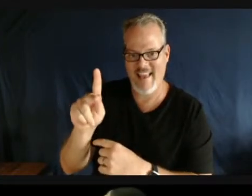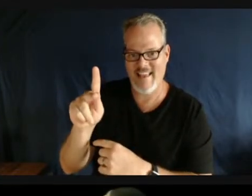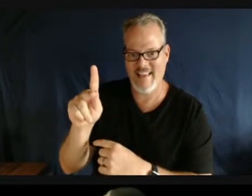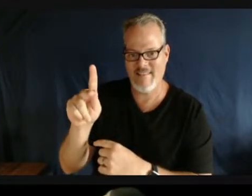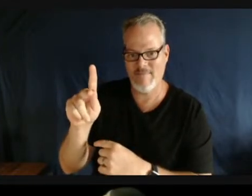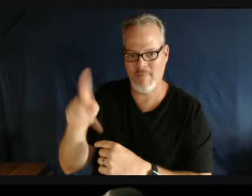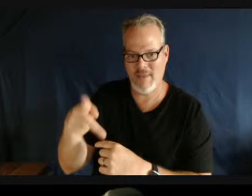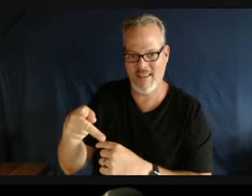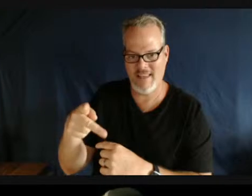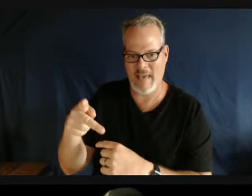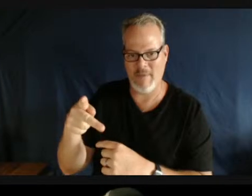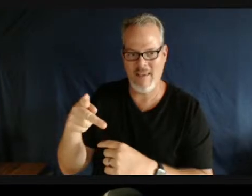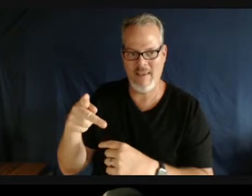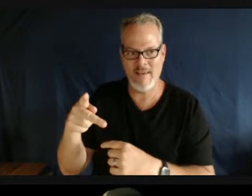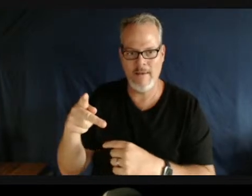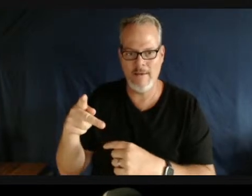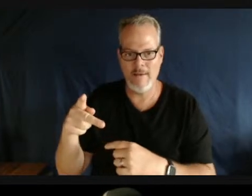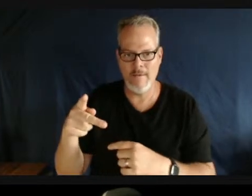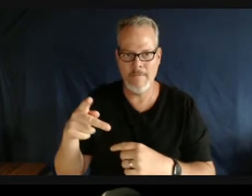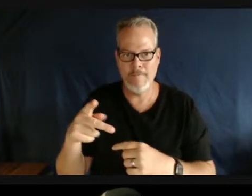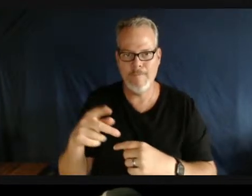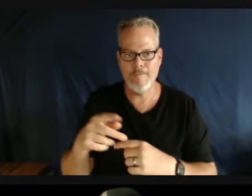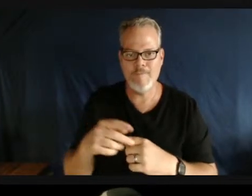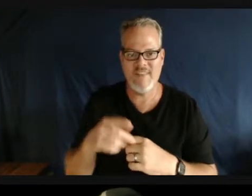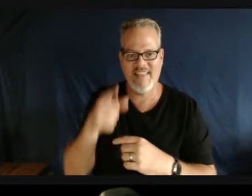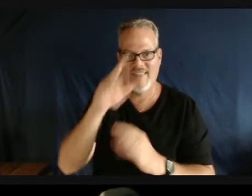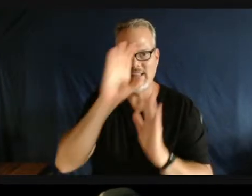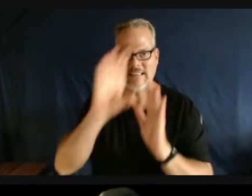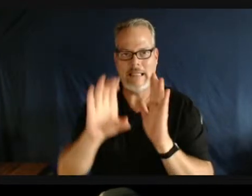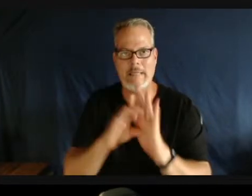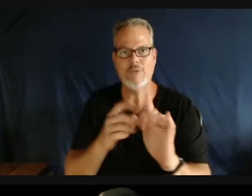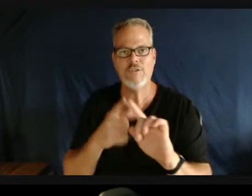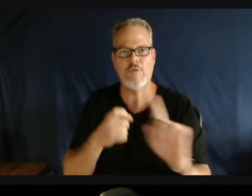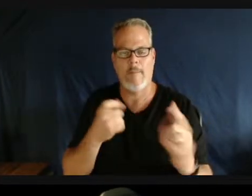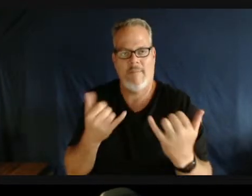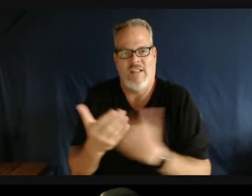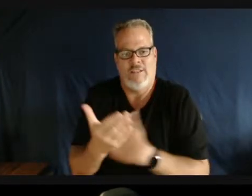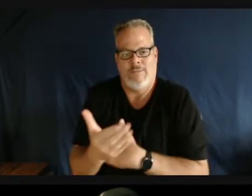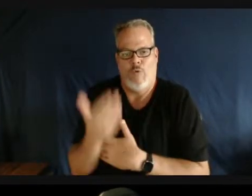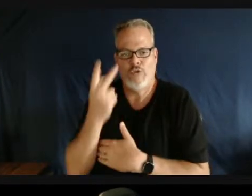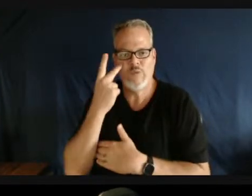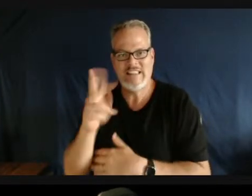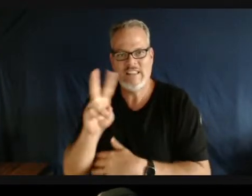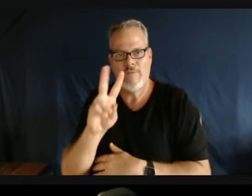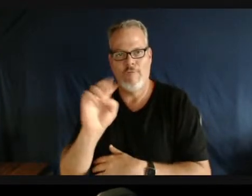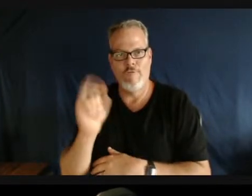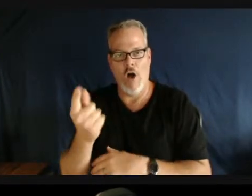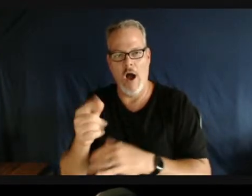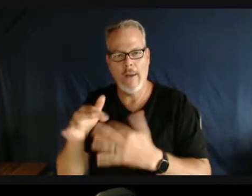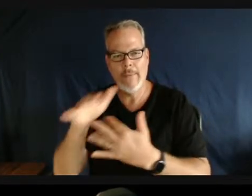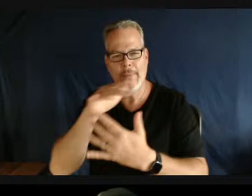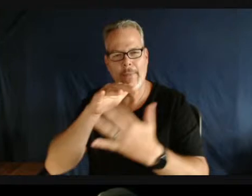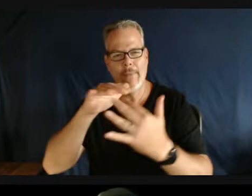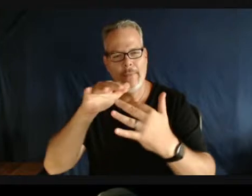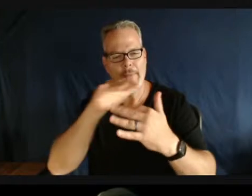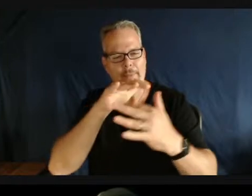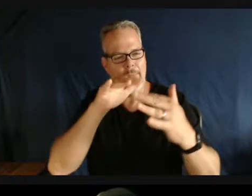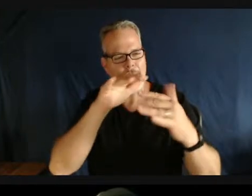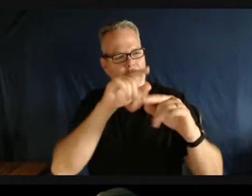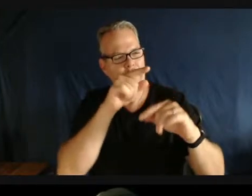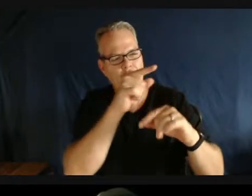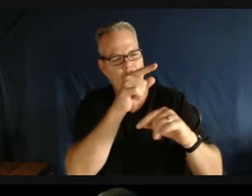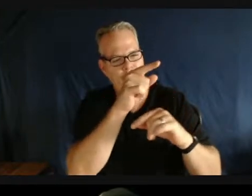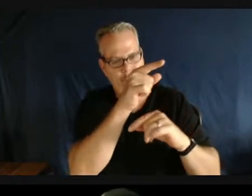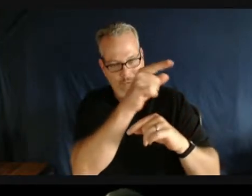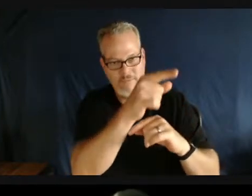there. This was an image from earlier this morning with the VOG blowing kind of that way over there. The haze is where it's going. Let